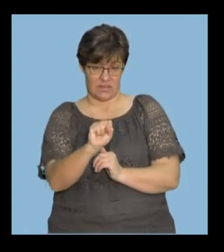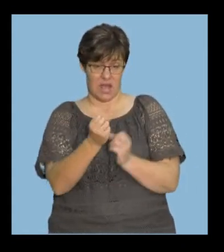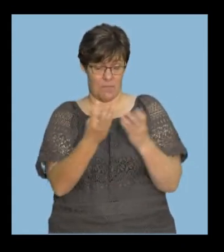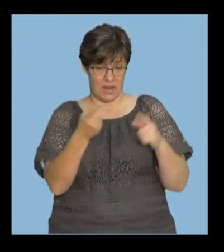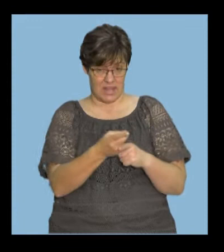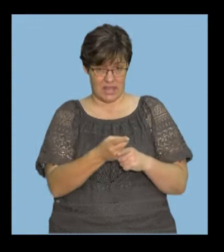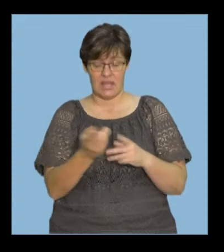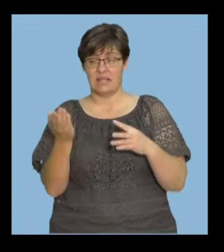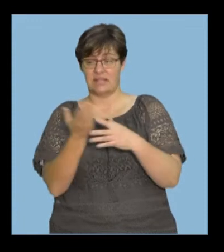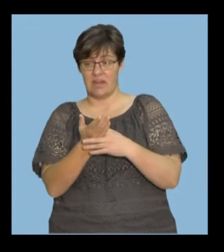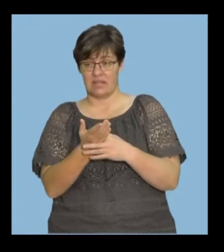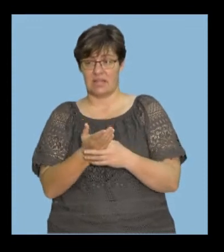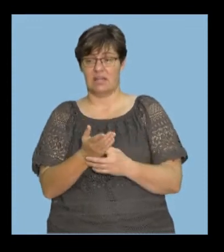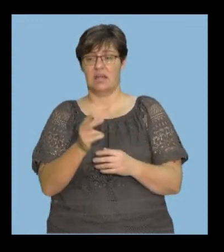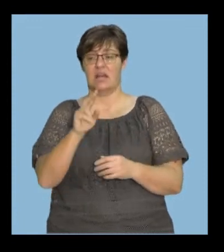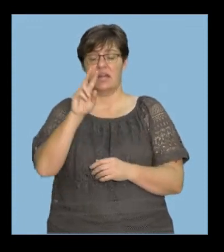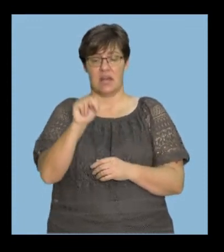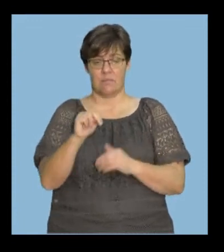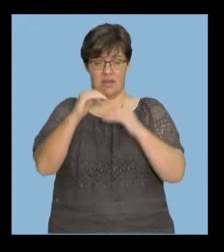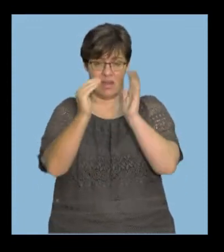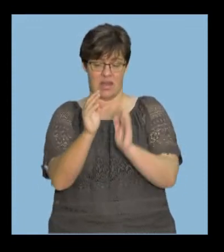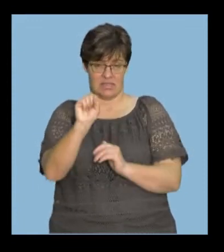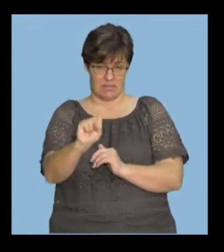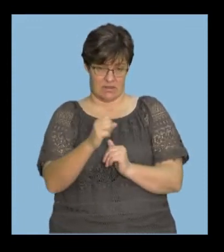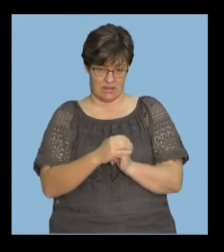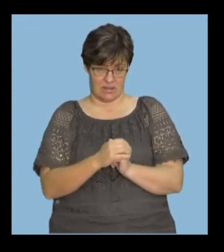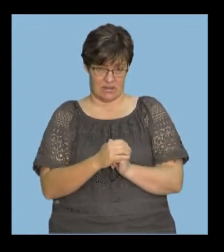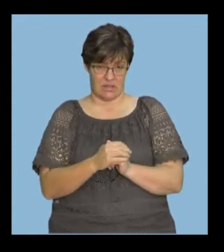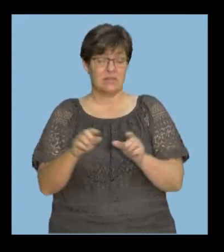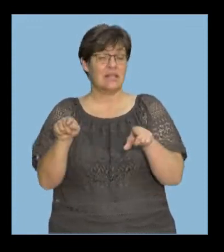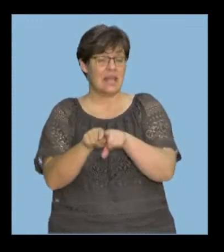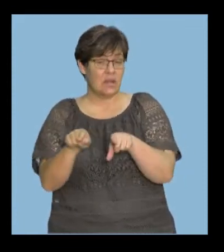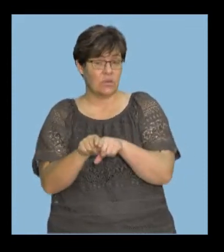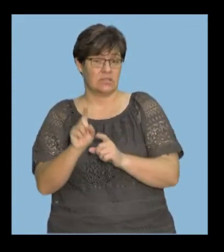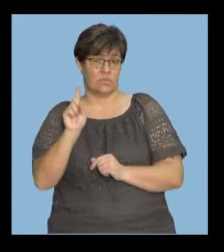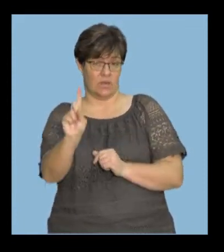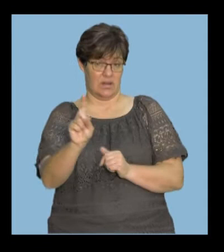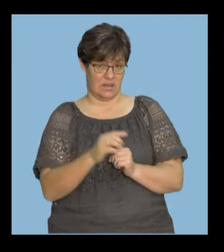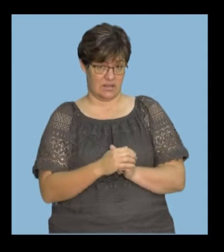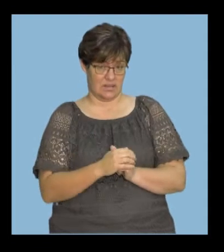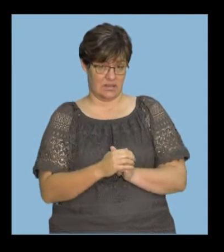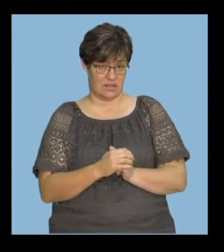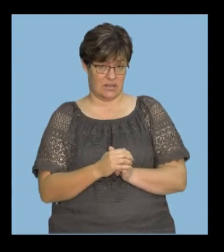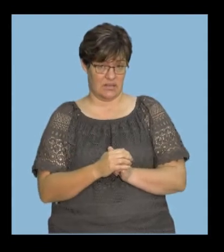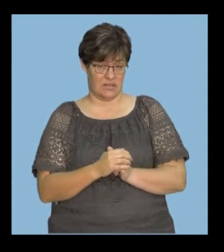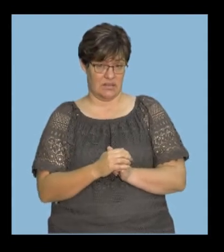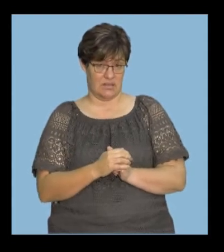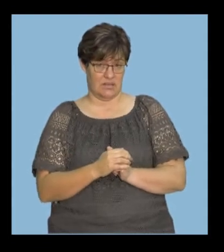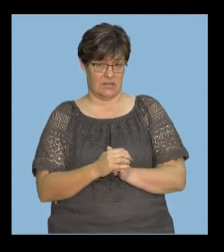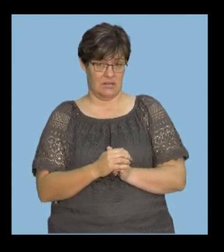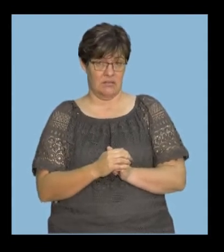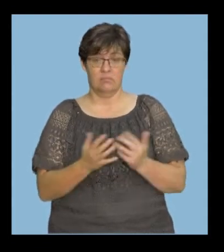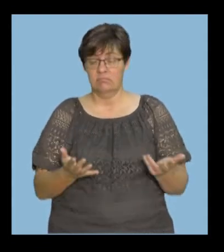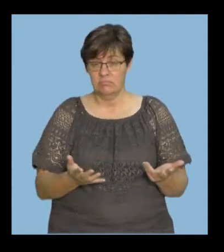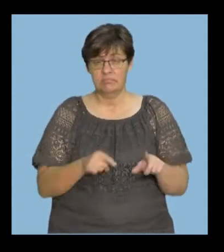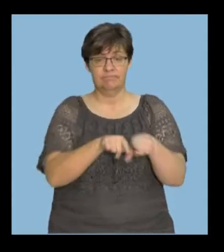sample space divided by the number in the sample space, and that's equal to 1, which tells us that whenever we've